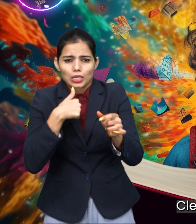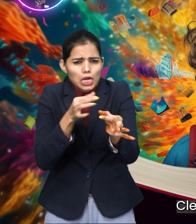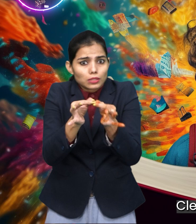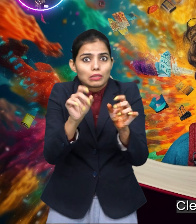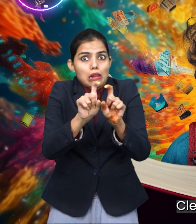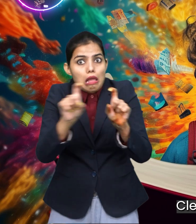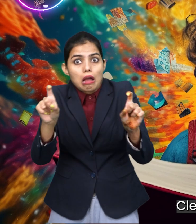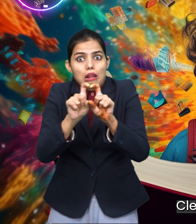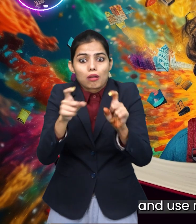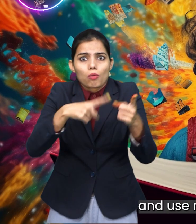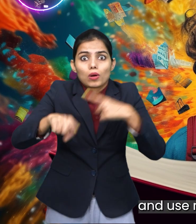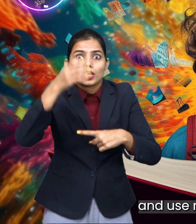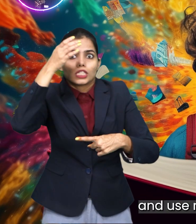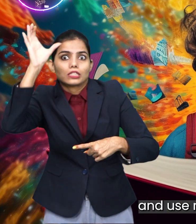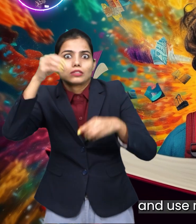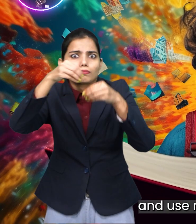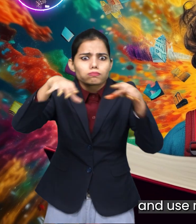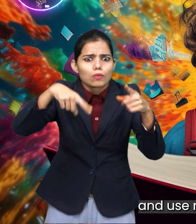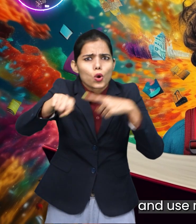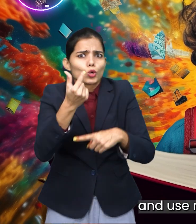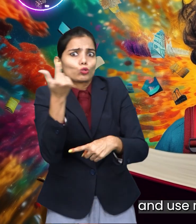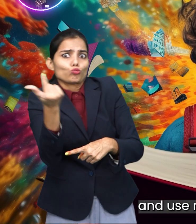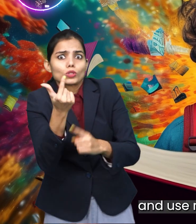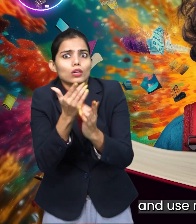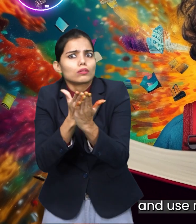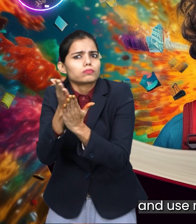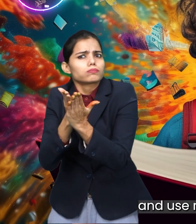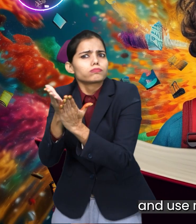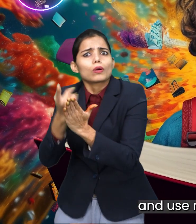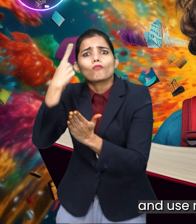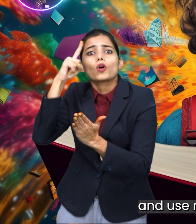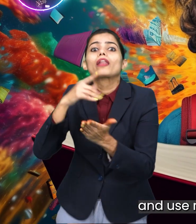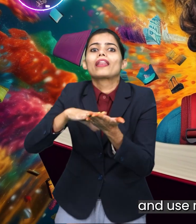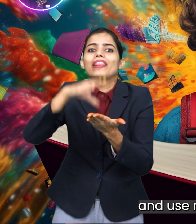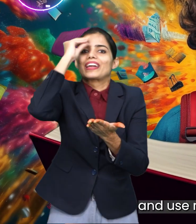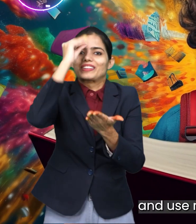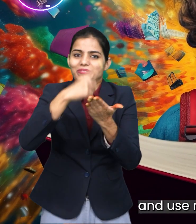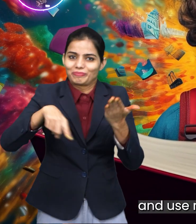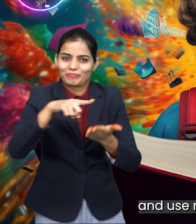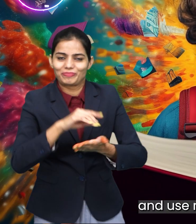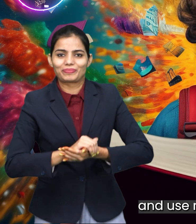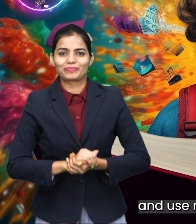Clearly explain concepts and use multiple senses for learning.